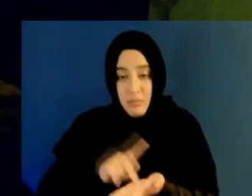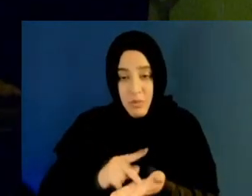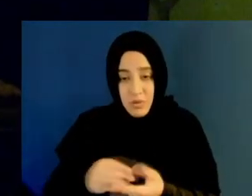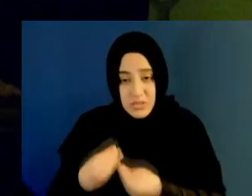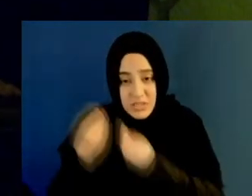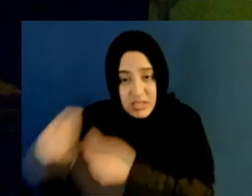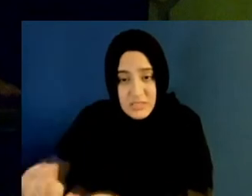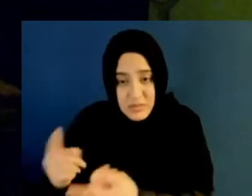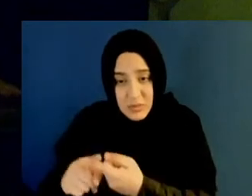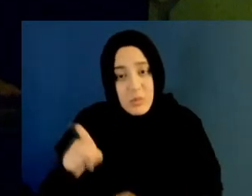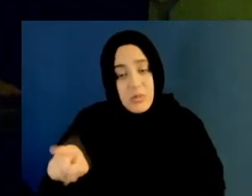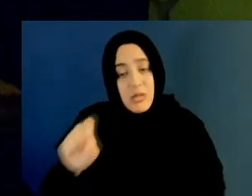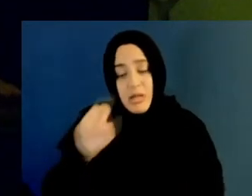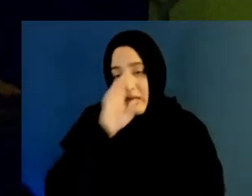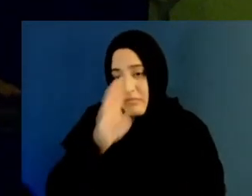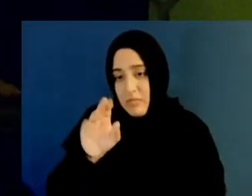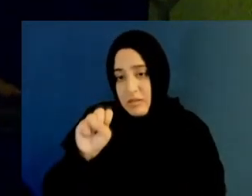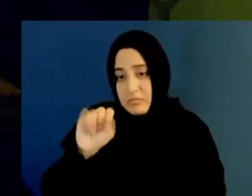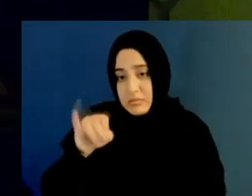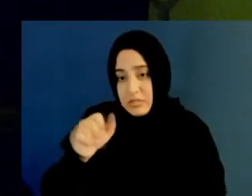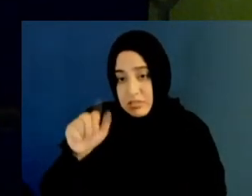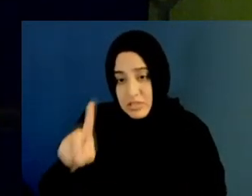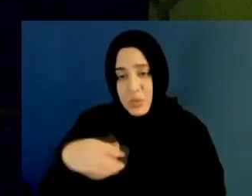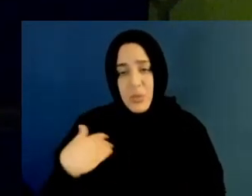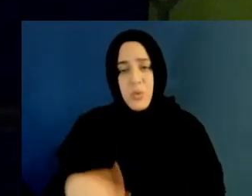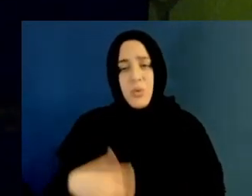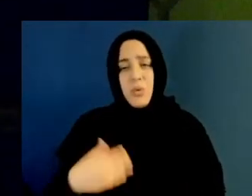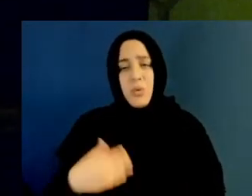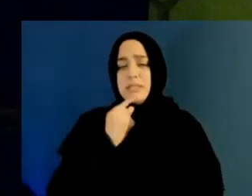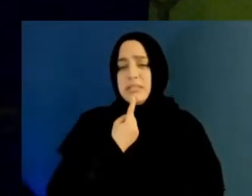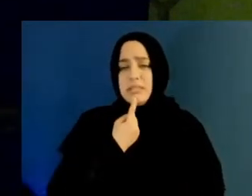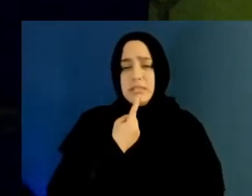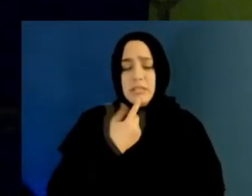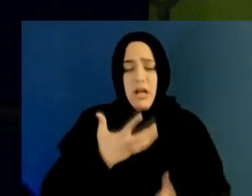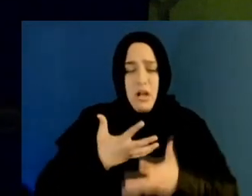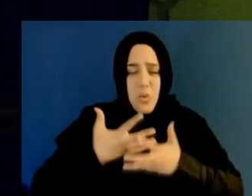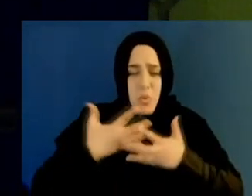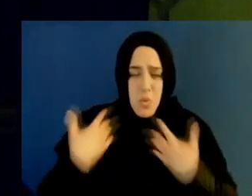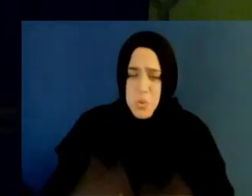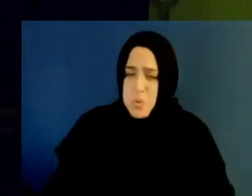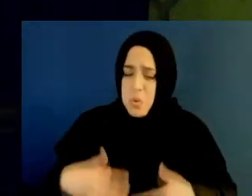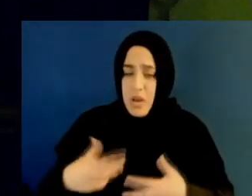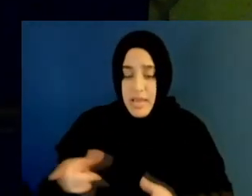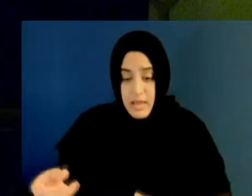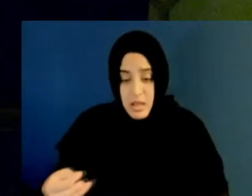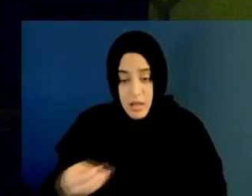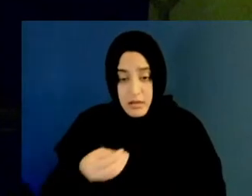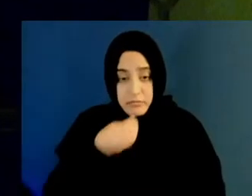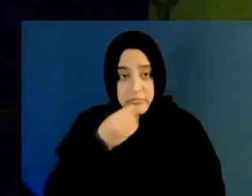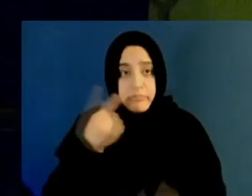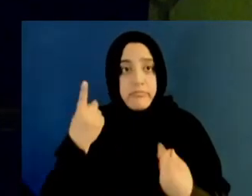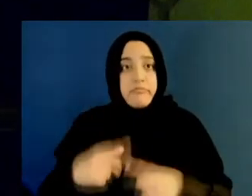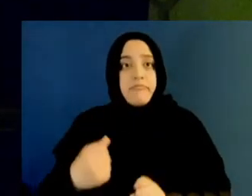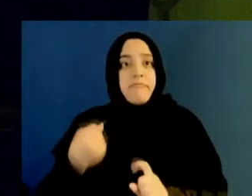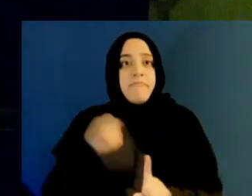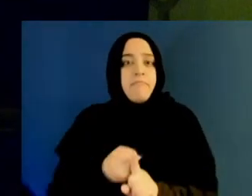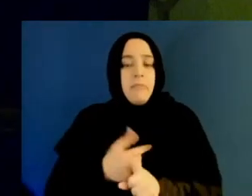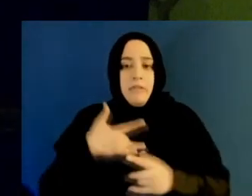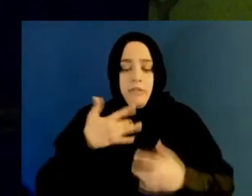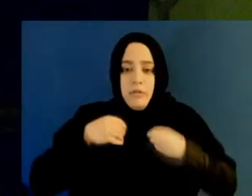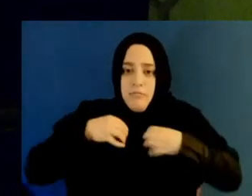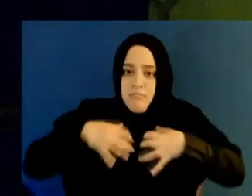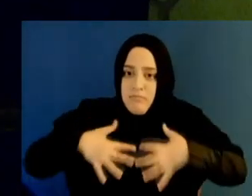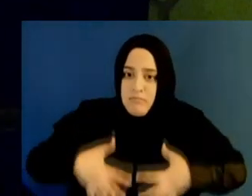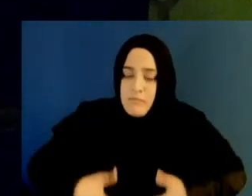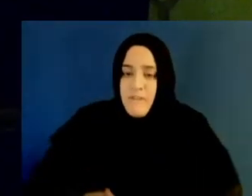Imam Sajjad, he felt that his entire insides are on fire. The heat of